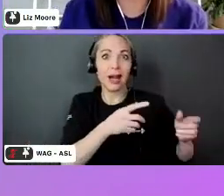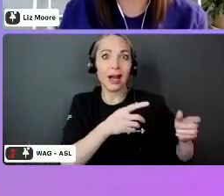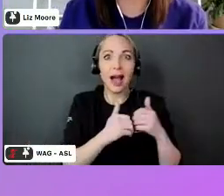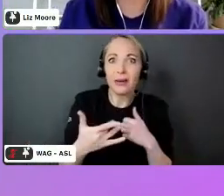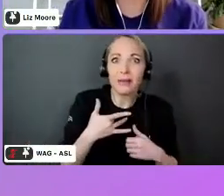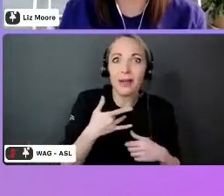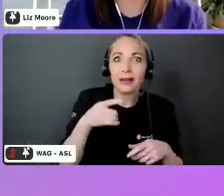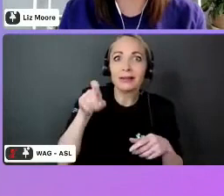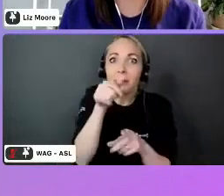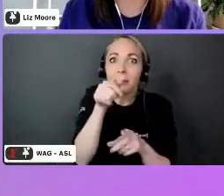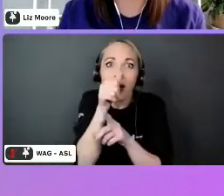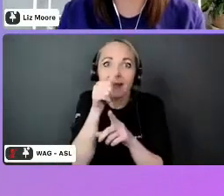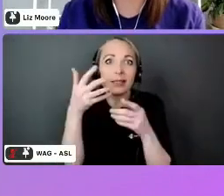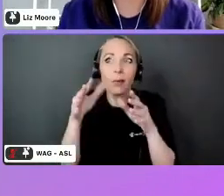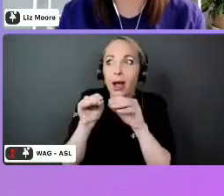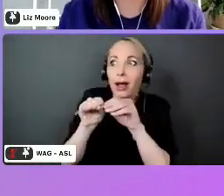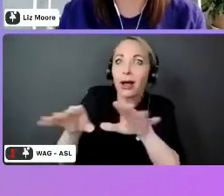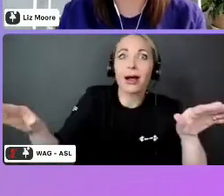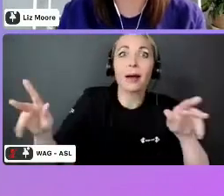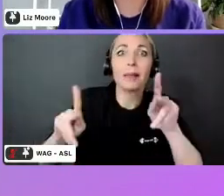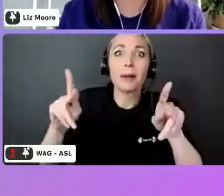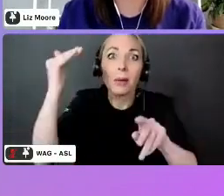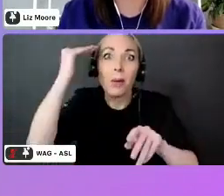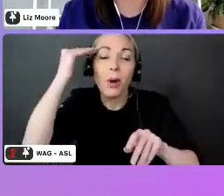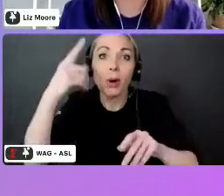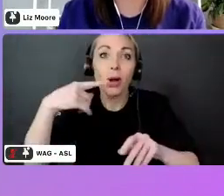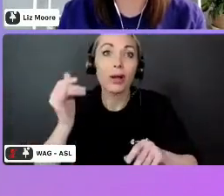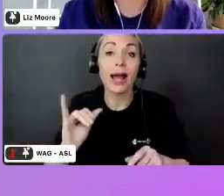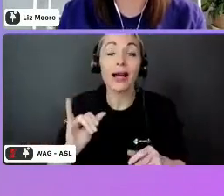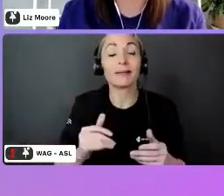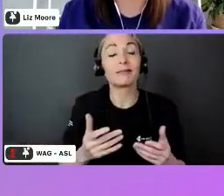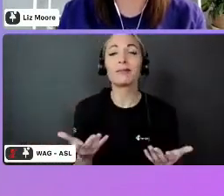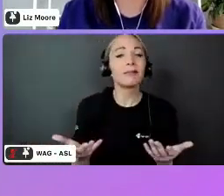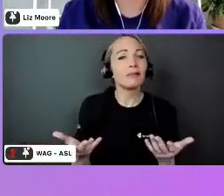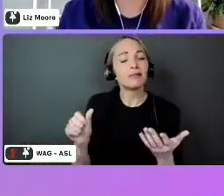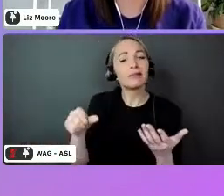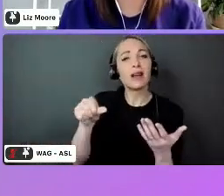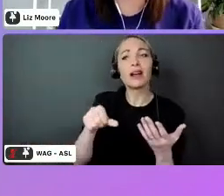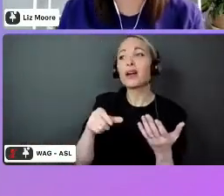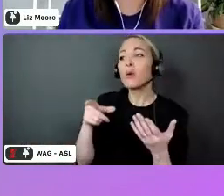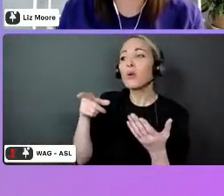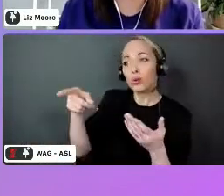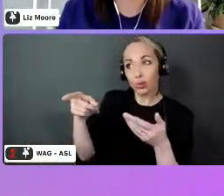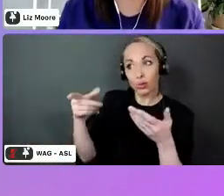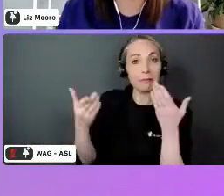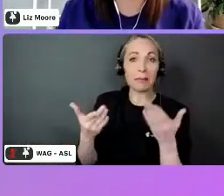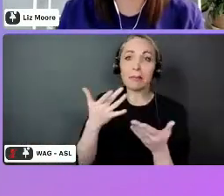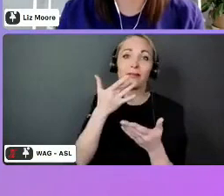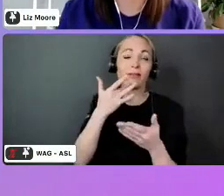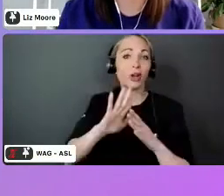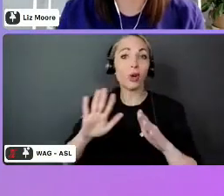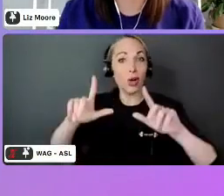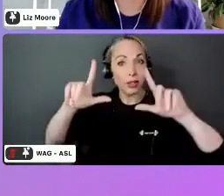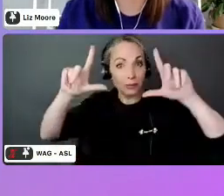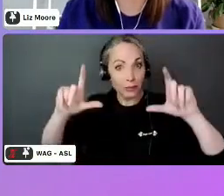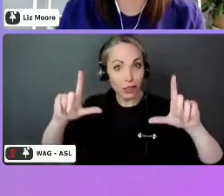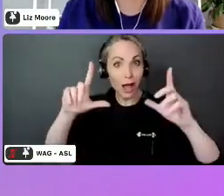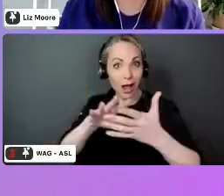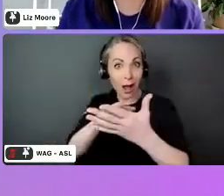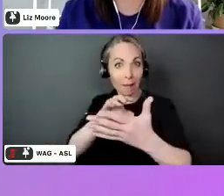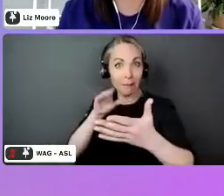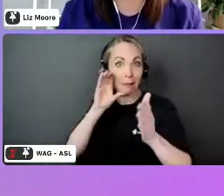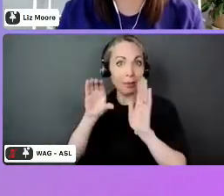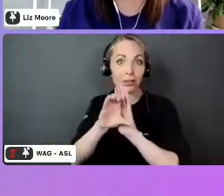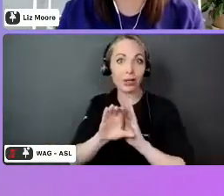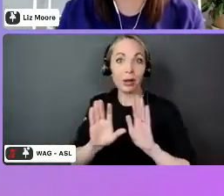your user interface screenshotted, you can opt out of it. Or there's also the option to, as I think another question